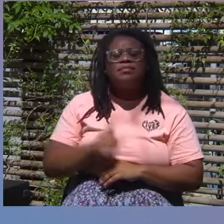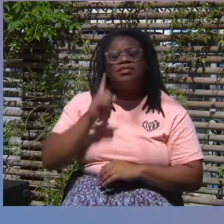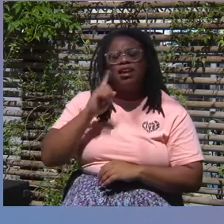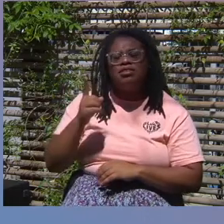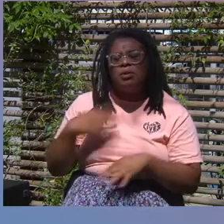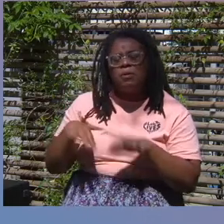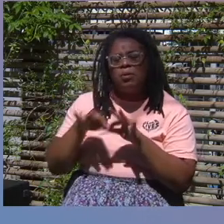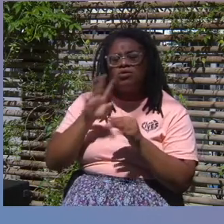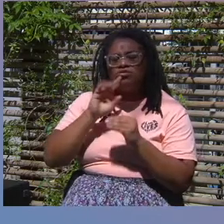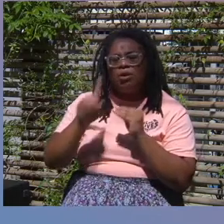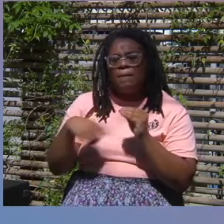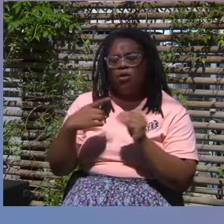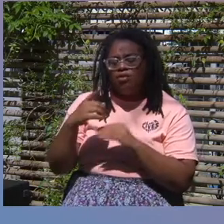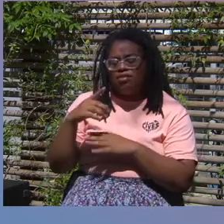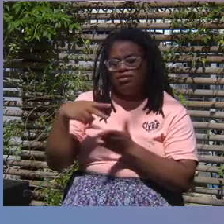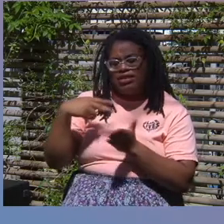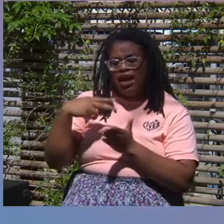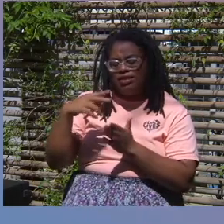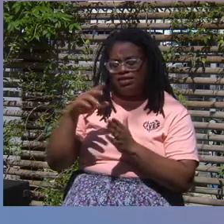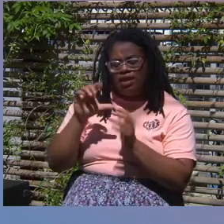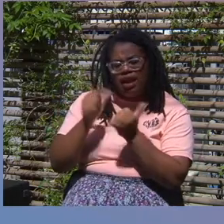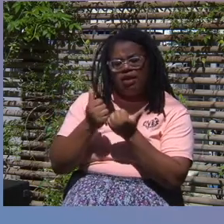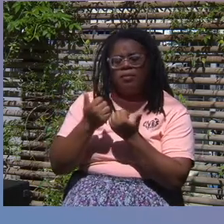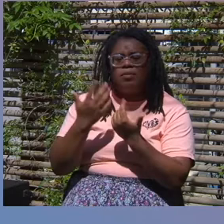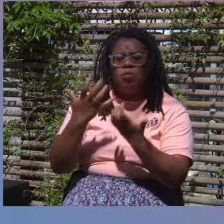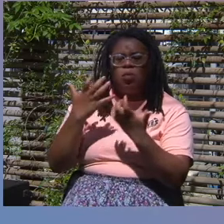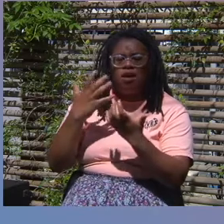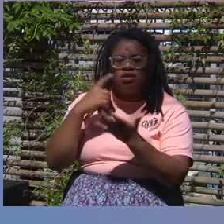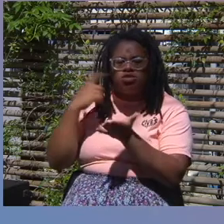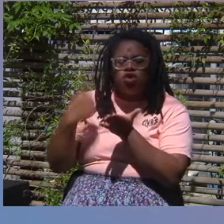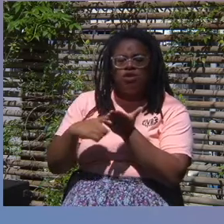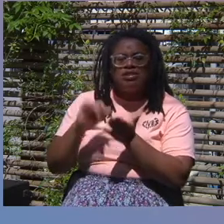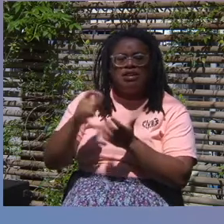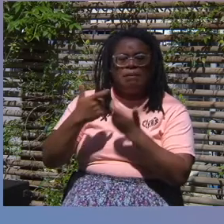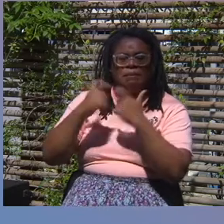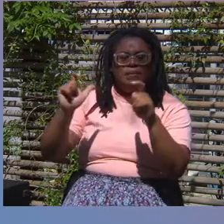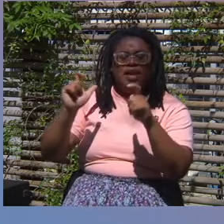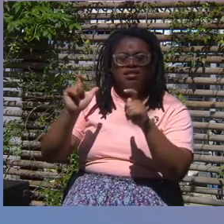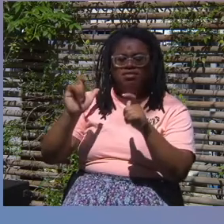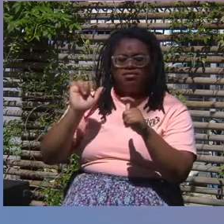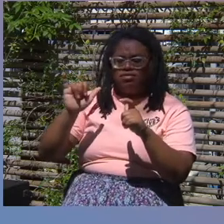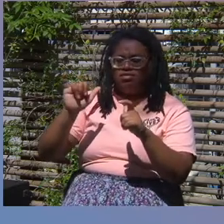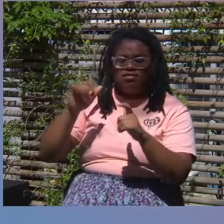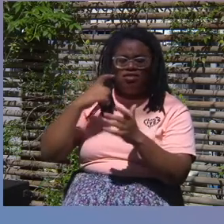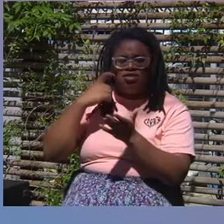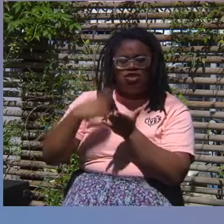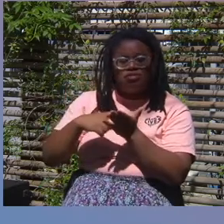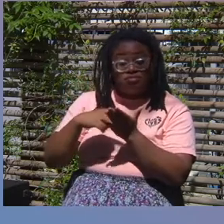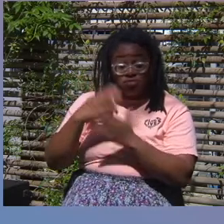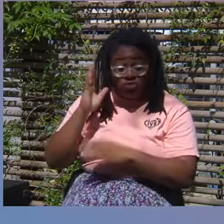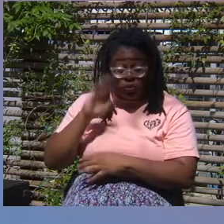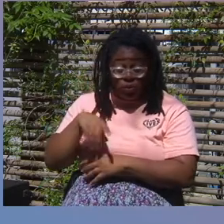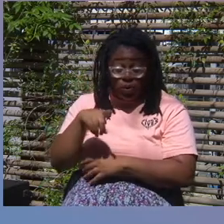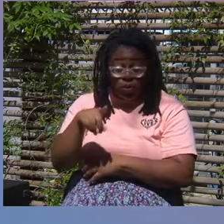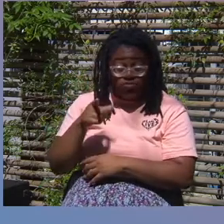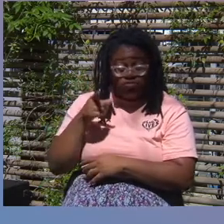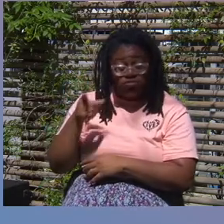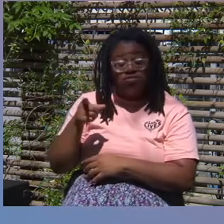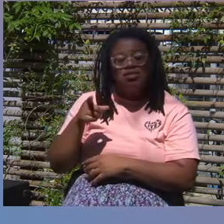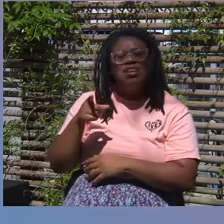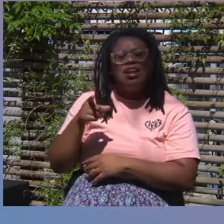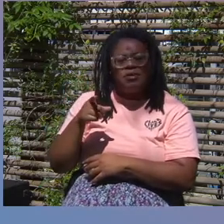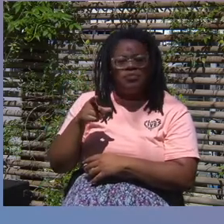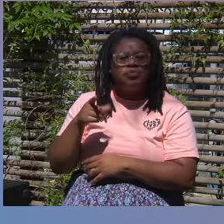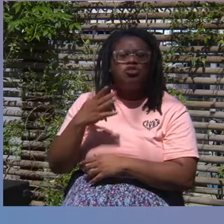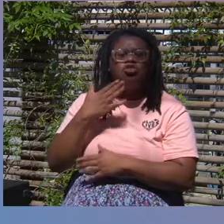important that, speaking of the Dance Academy, I think it's really important that we just kind of acknowledge a big achievement for you. Folks who don't know, you know, the Shonda Rhimes,